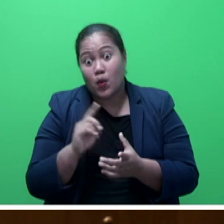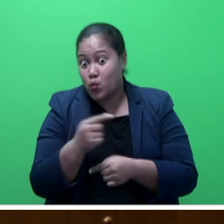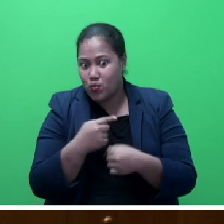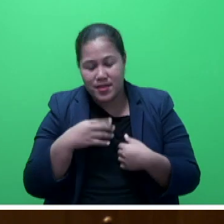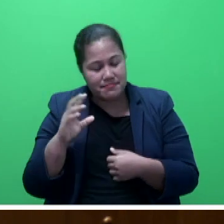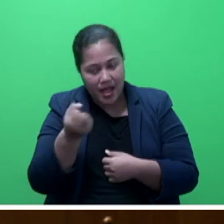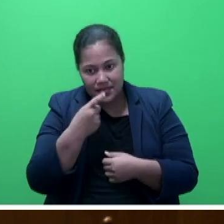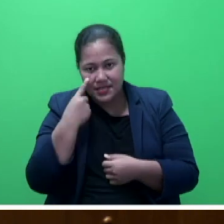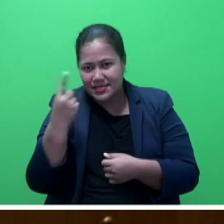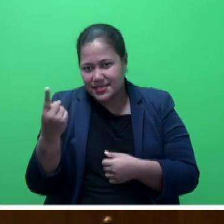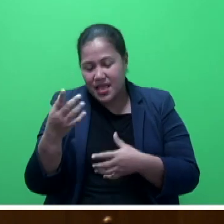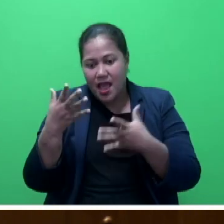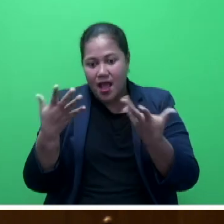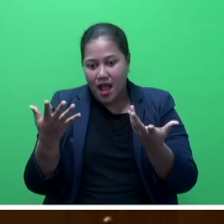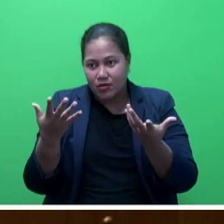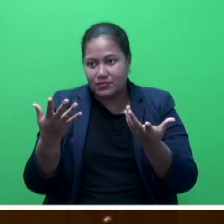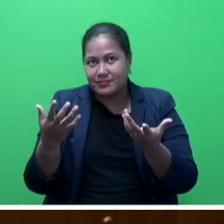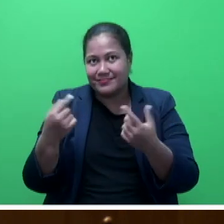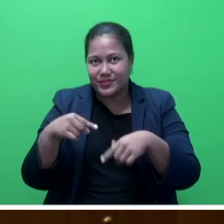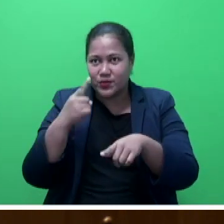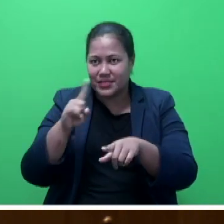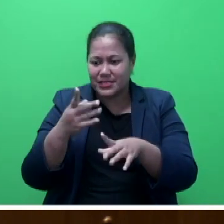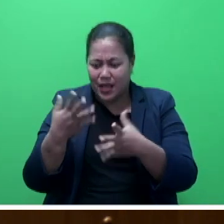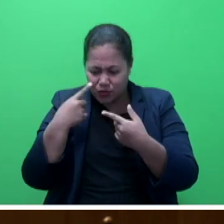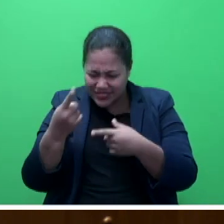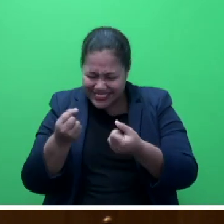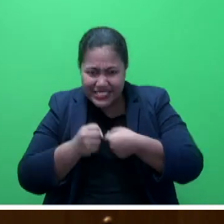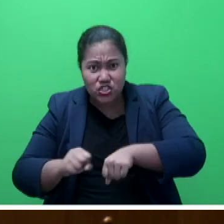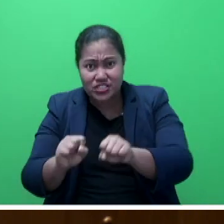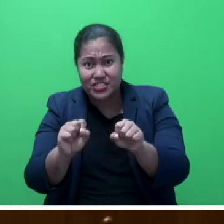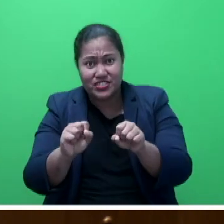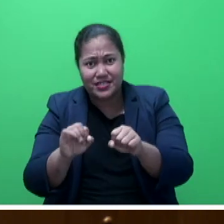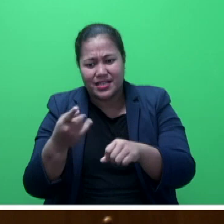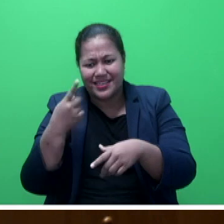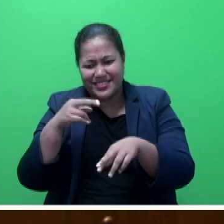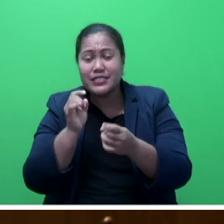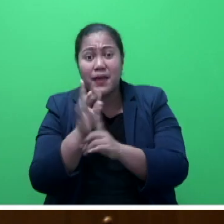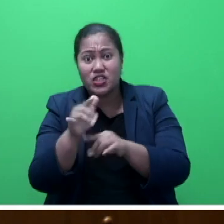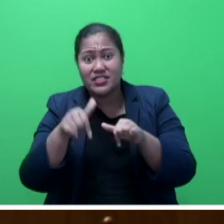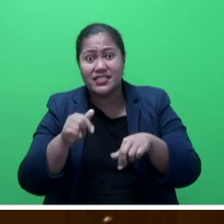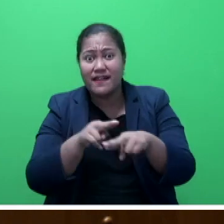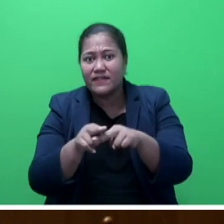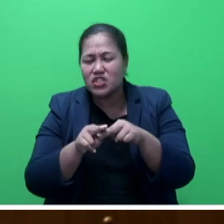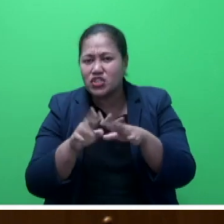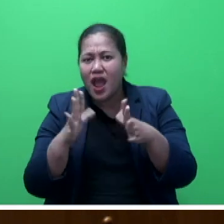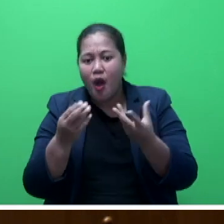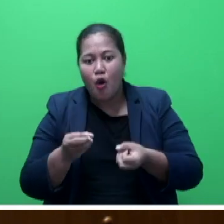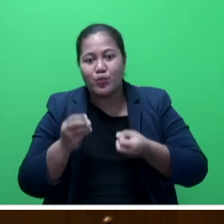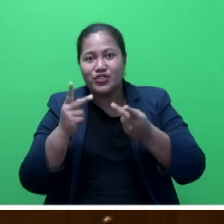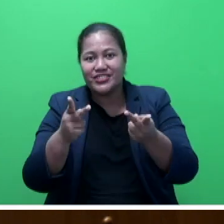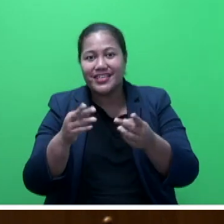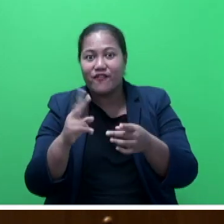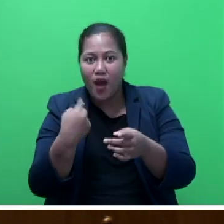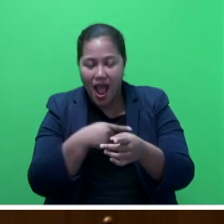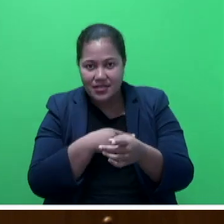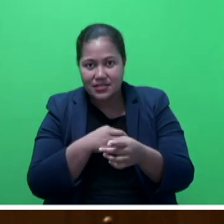see the forest from the trees by strategically positioning Fiji for the opportunities we expect will gradually